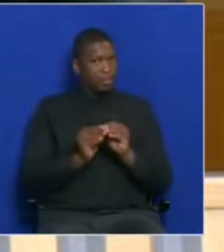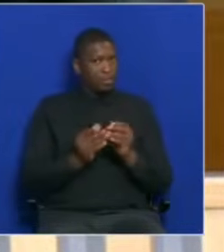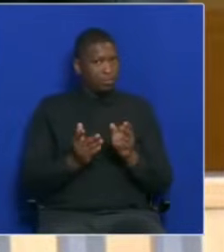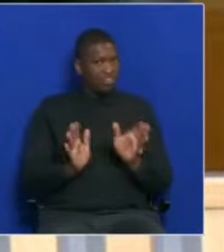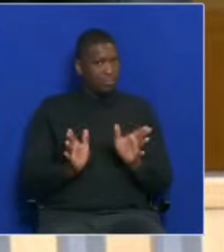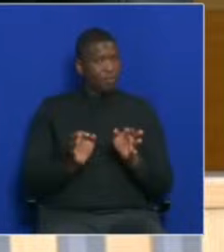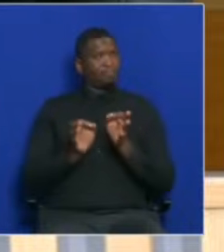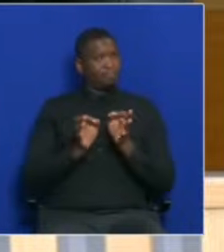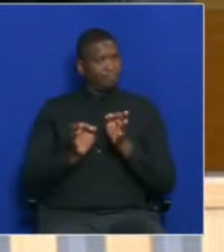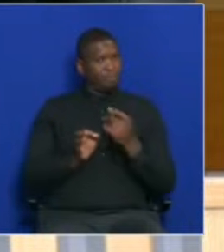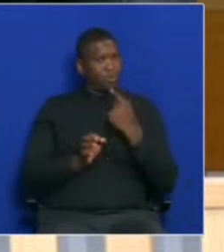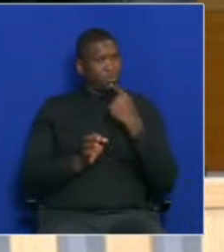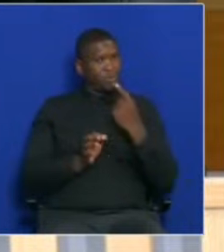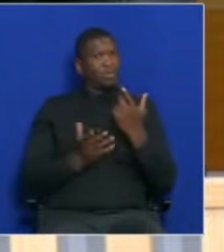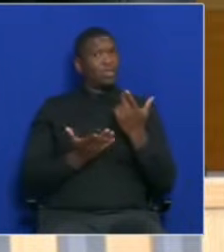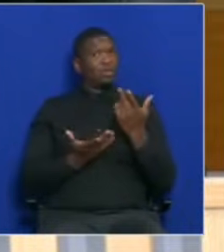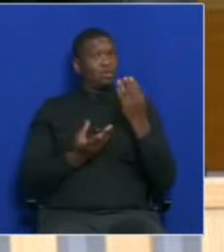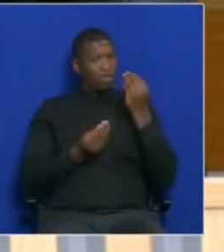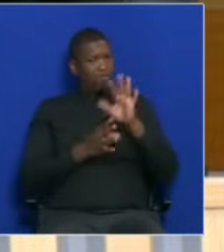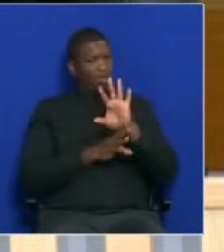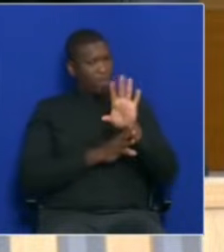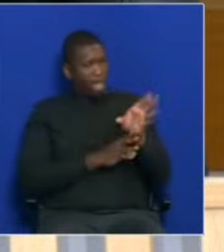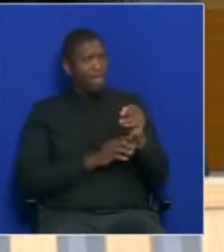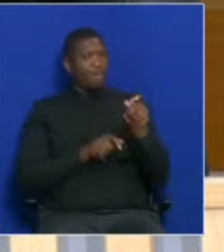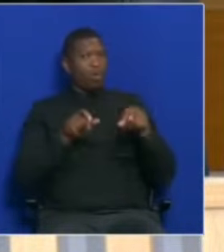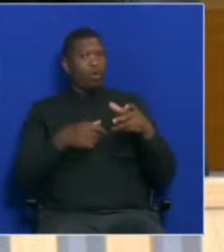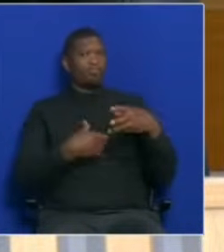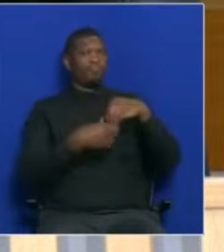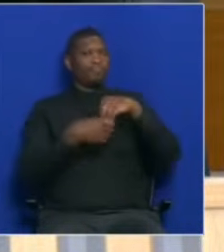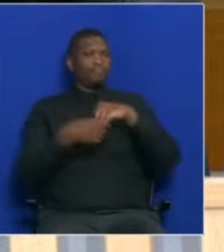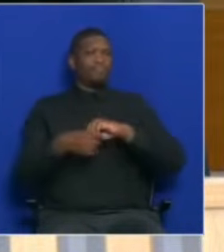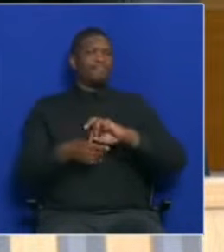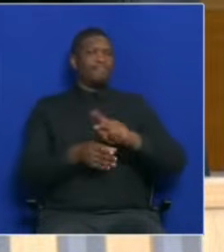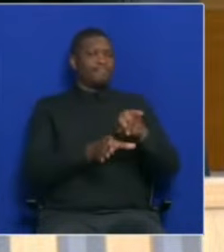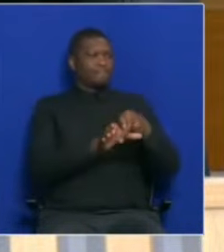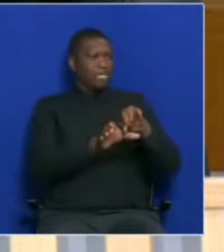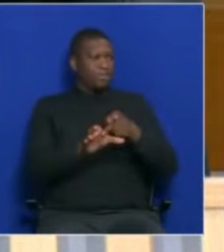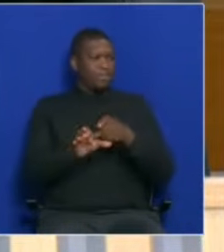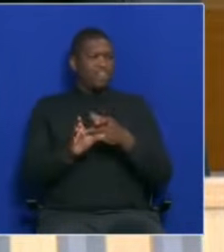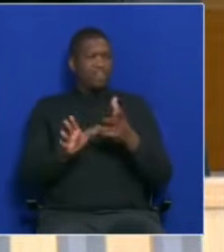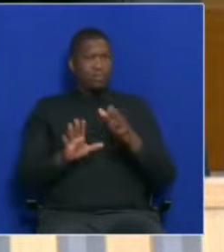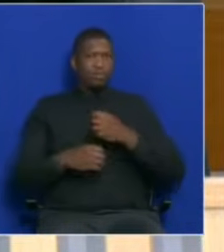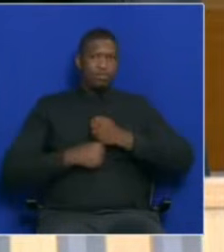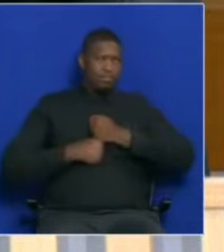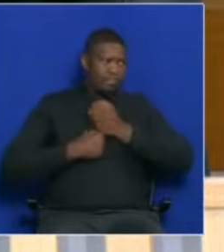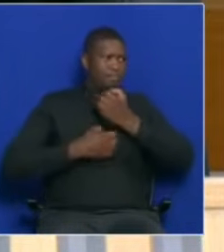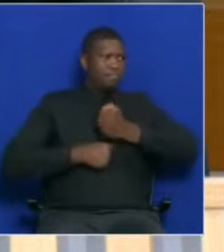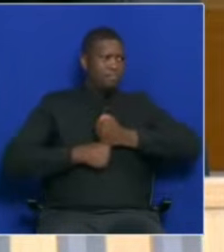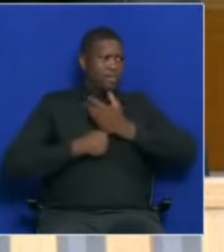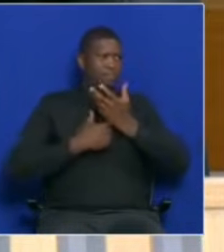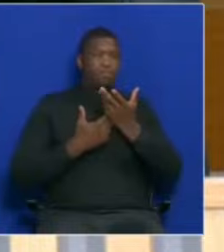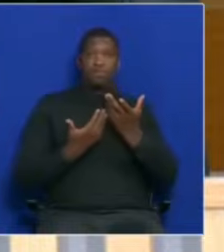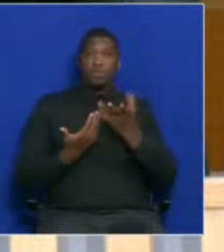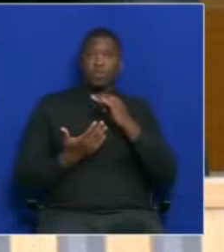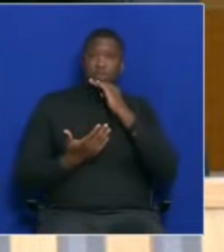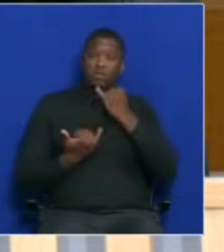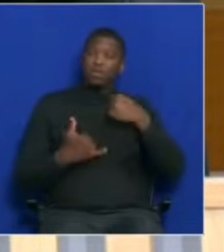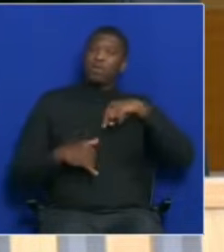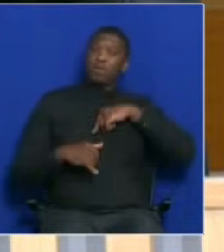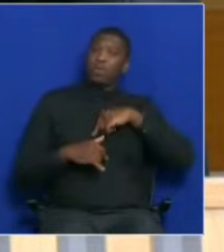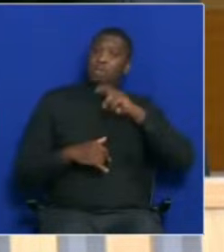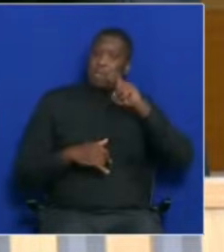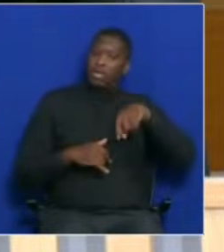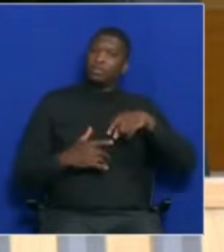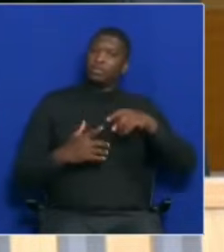Ms. Bowe that everybody gets to participate. We get to express our views. So what we know and what we must conclude